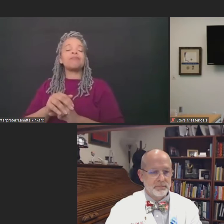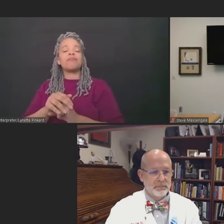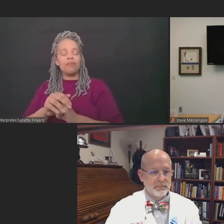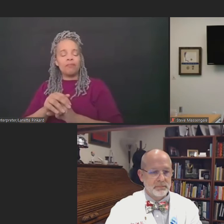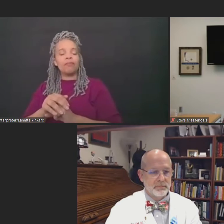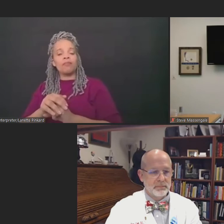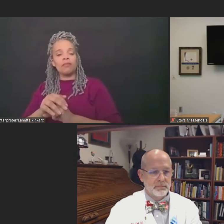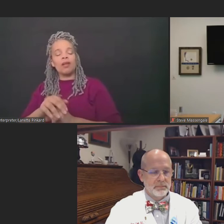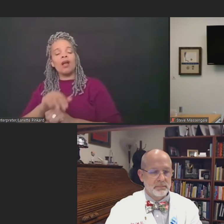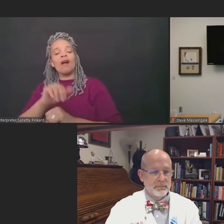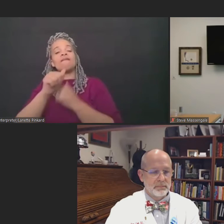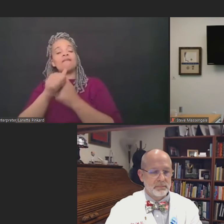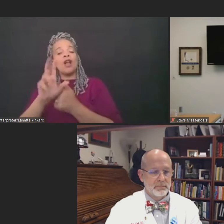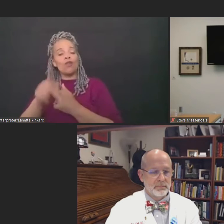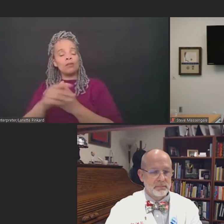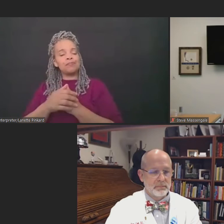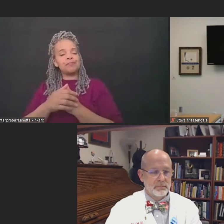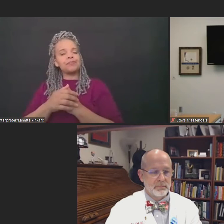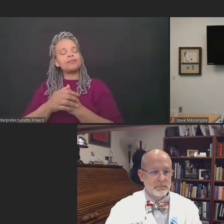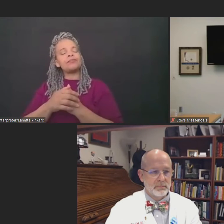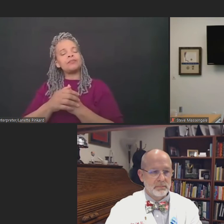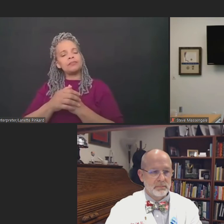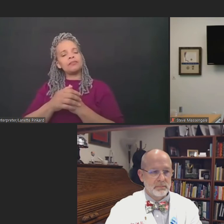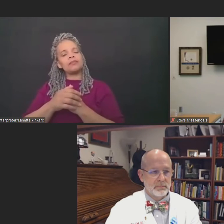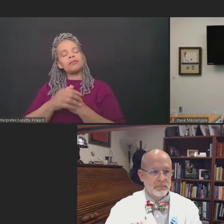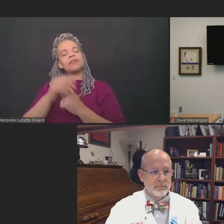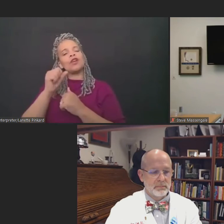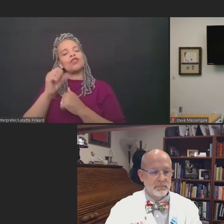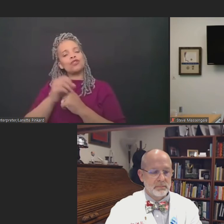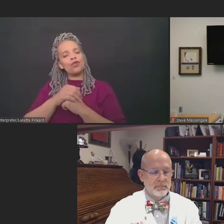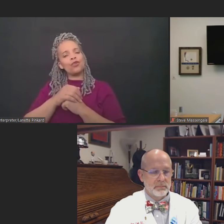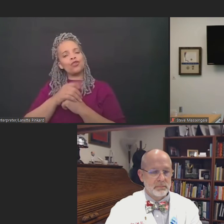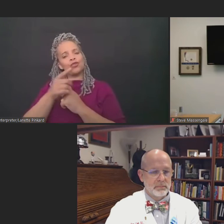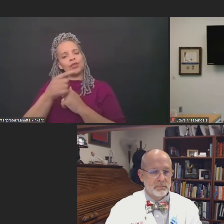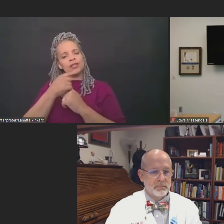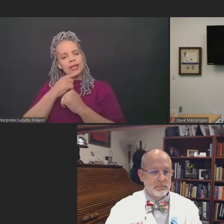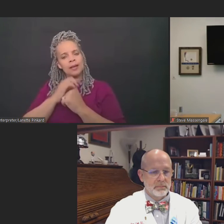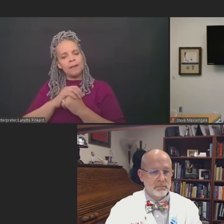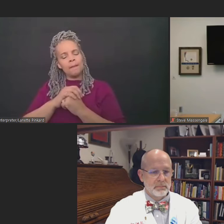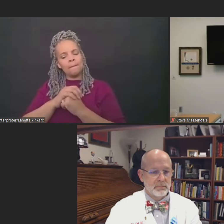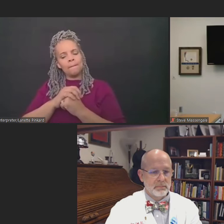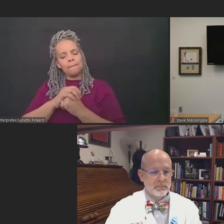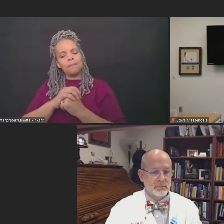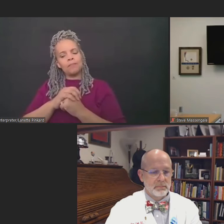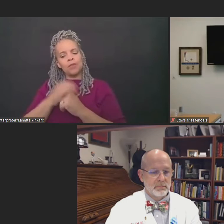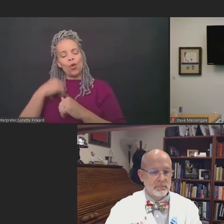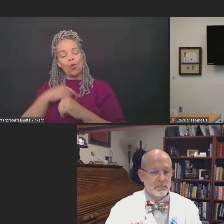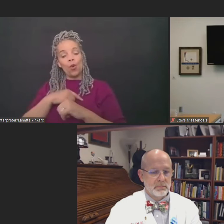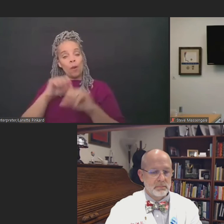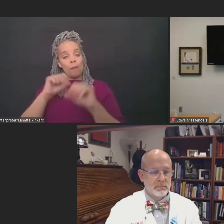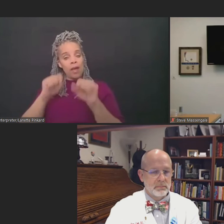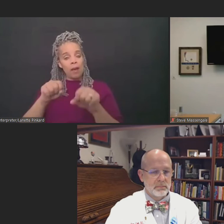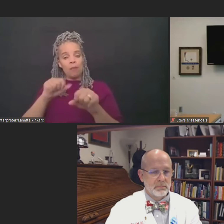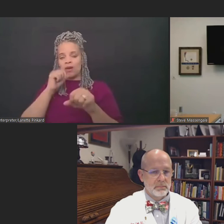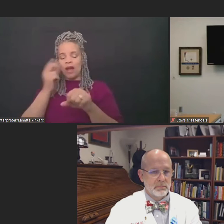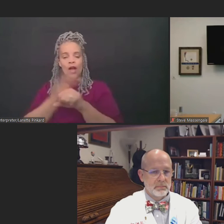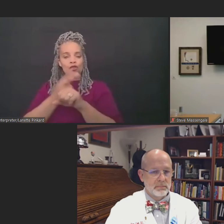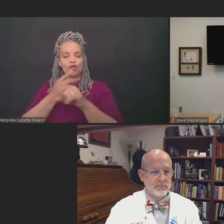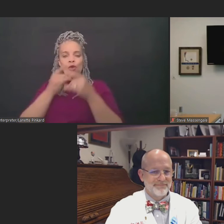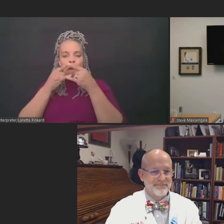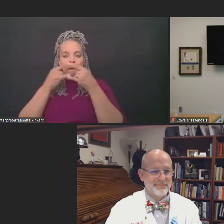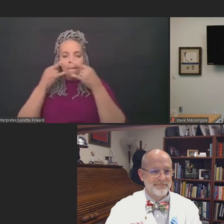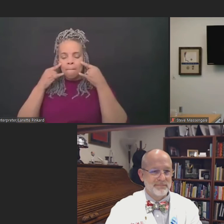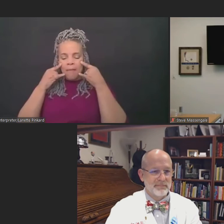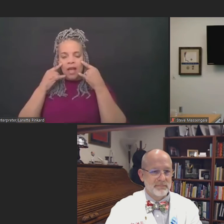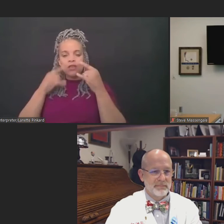another follow-up with what you mentioned. So you said that we will be able to not use masks when we reach